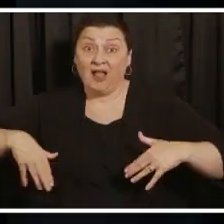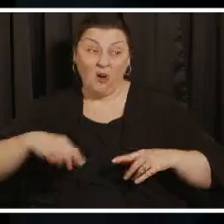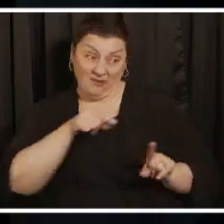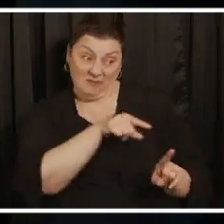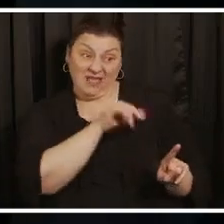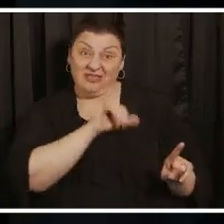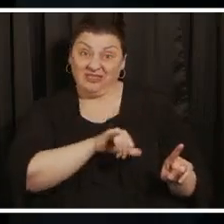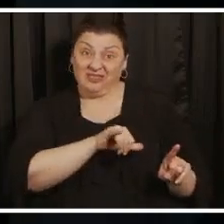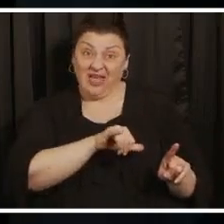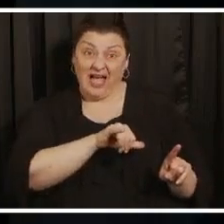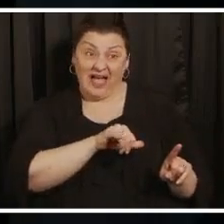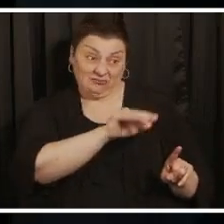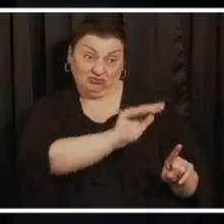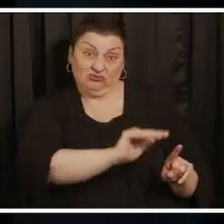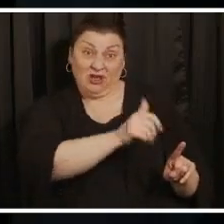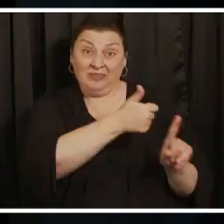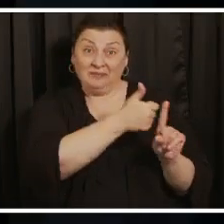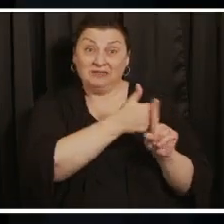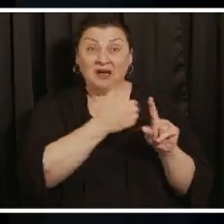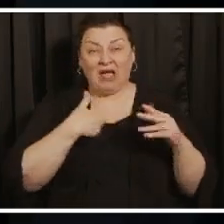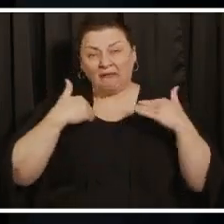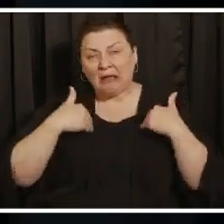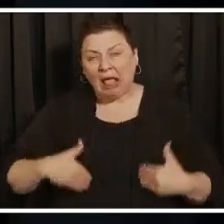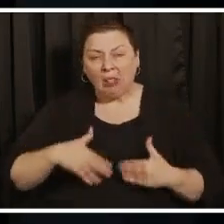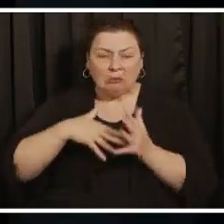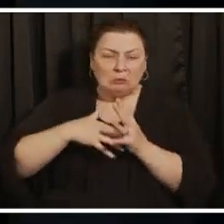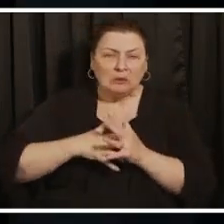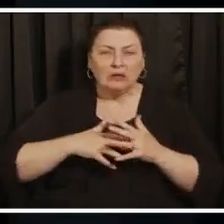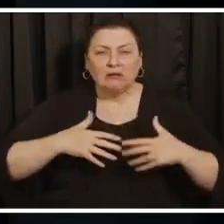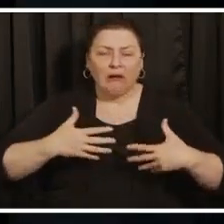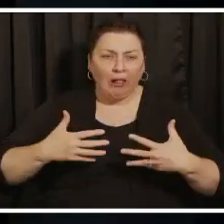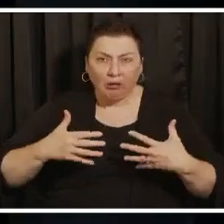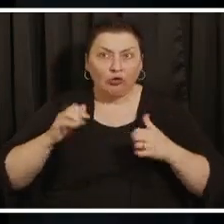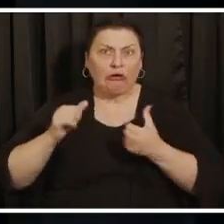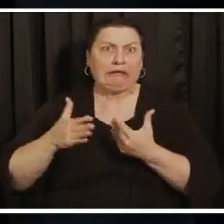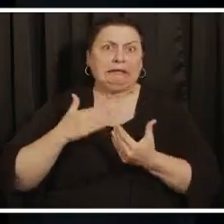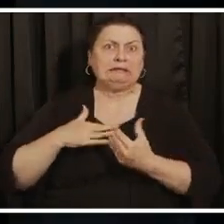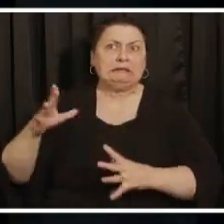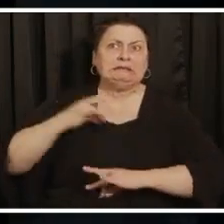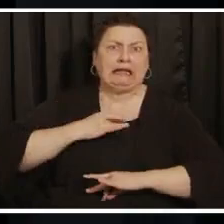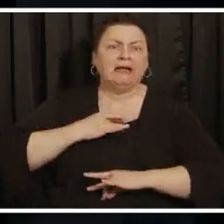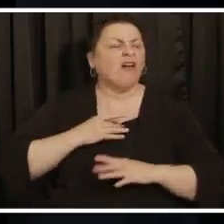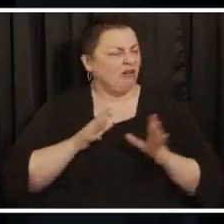That would provide an even greater reason to make sure that your kid is masked.